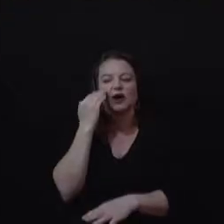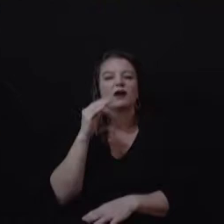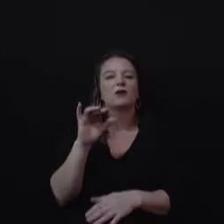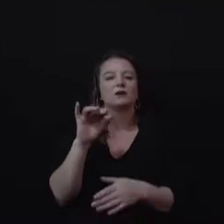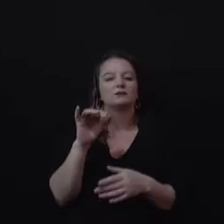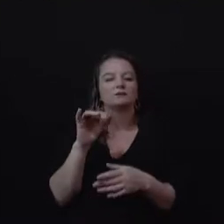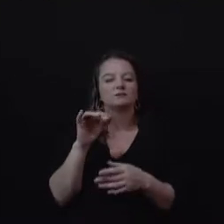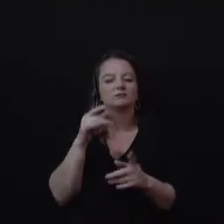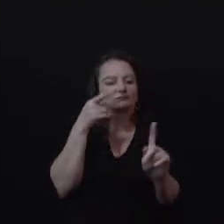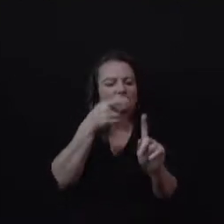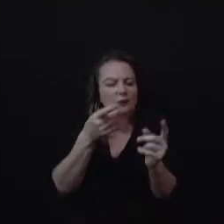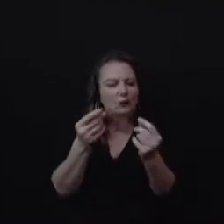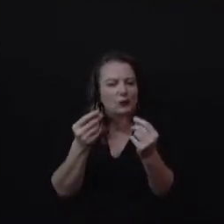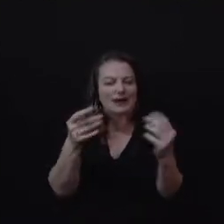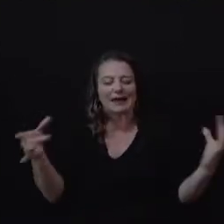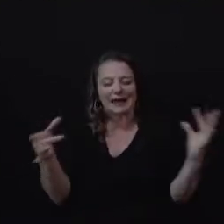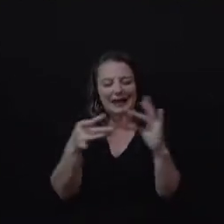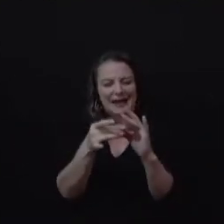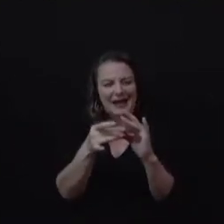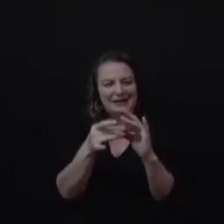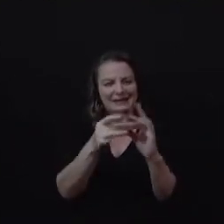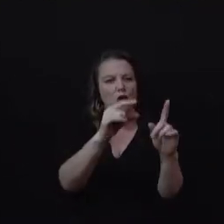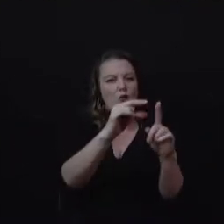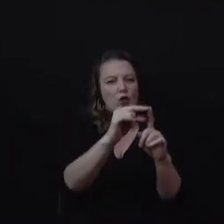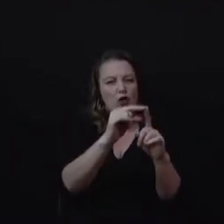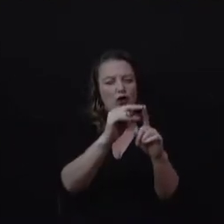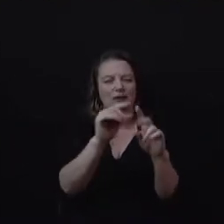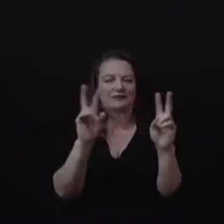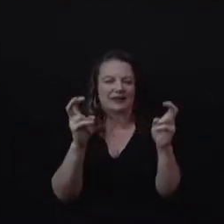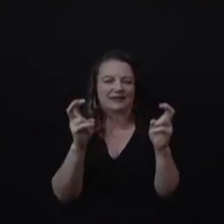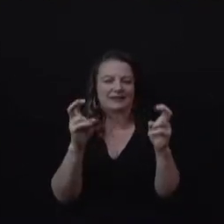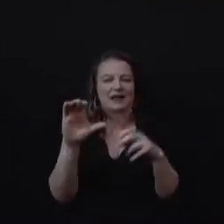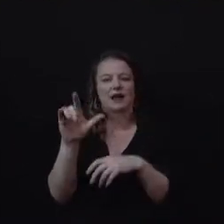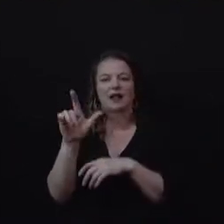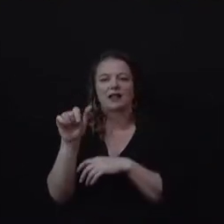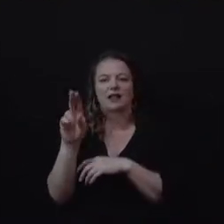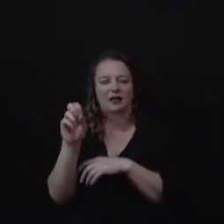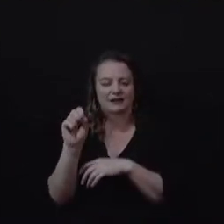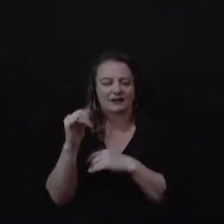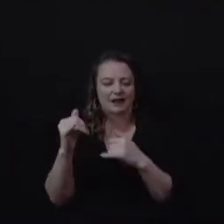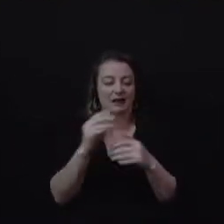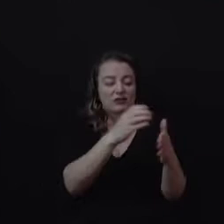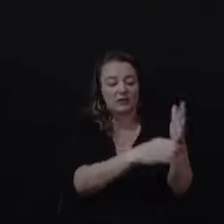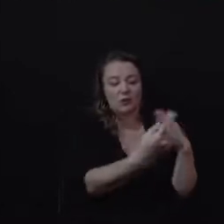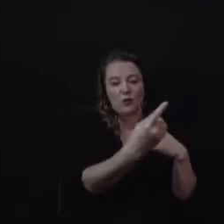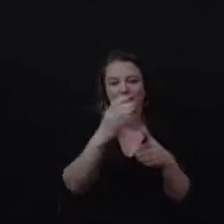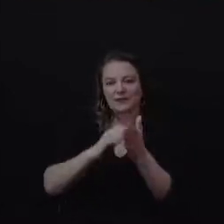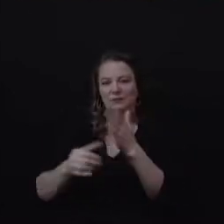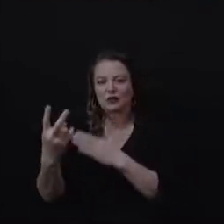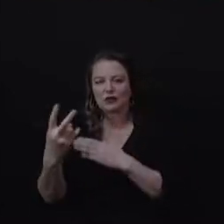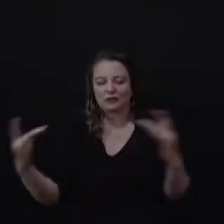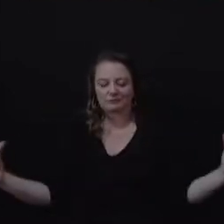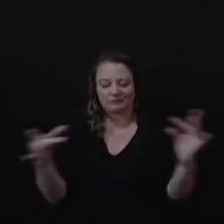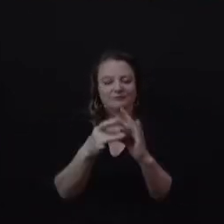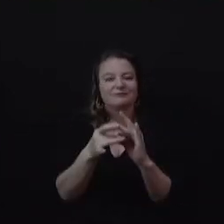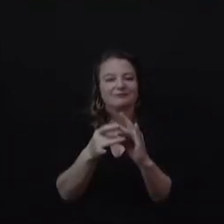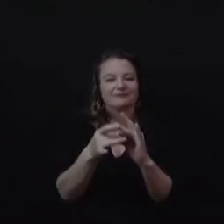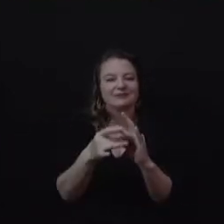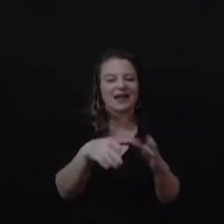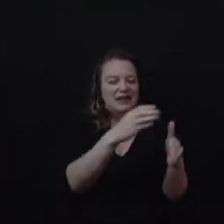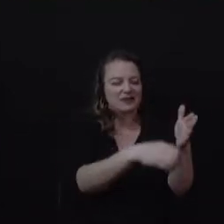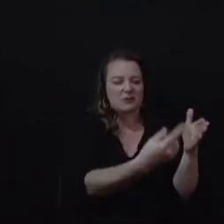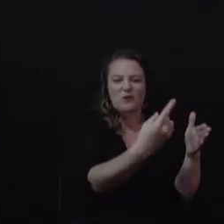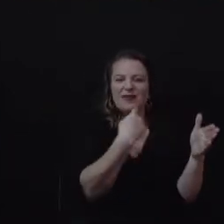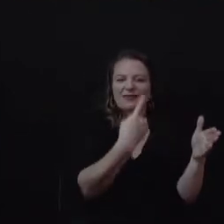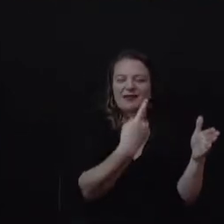connects words, phrases, and clause. So let's connect chapter 1 with chapter 2. Chapter 1 tells us all the